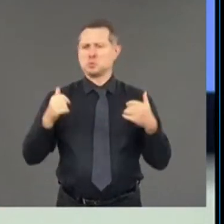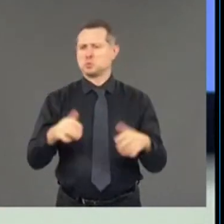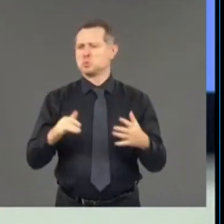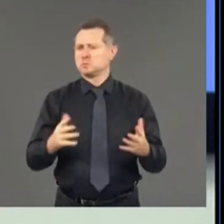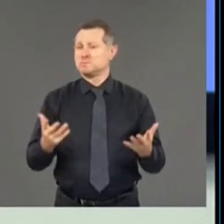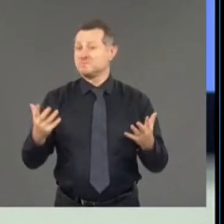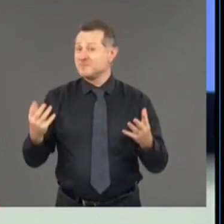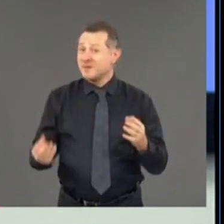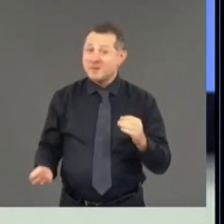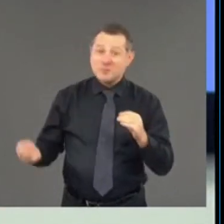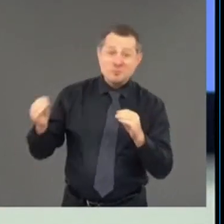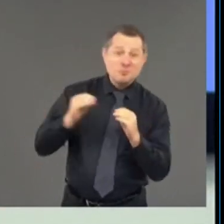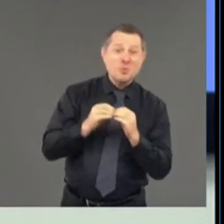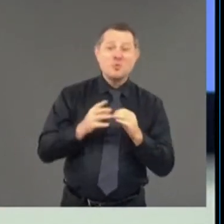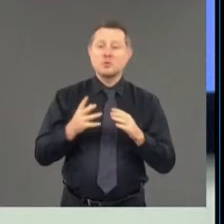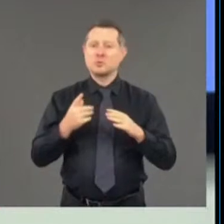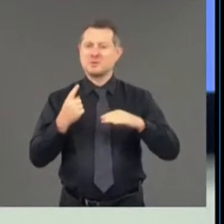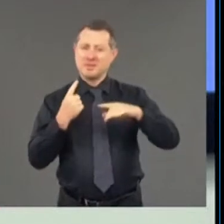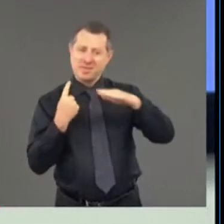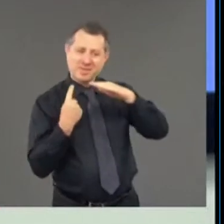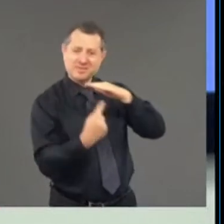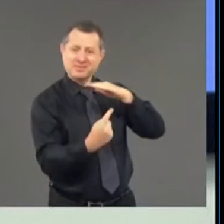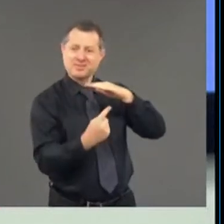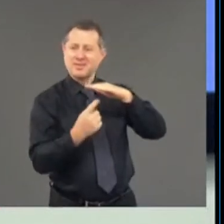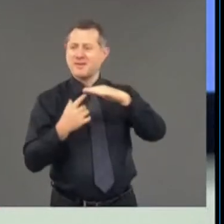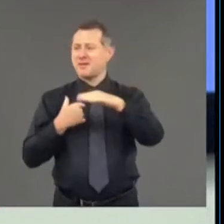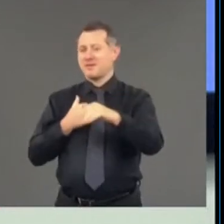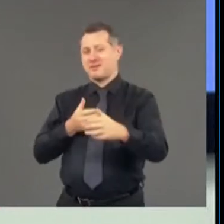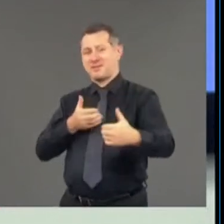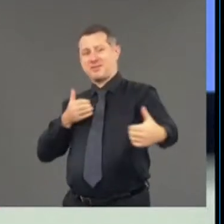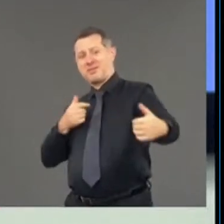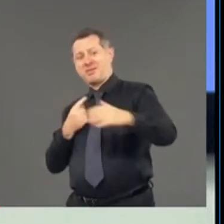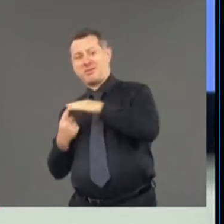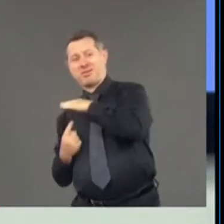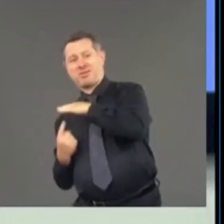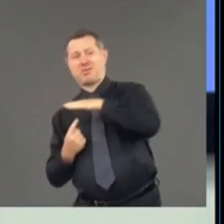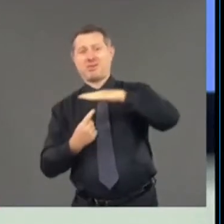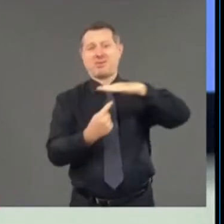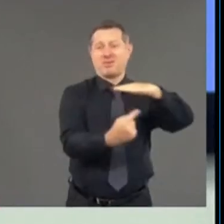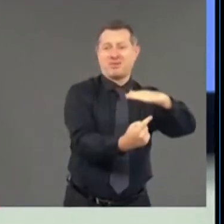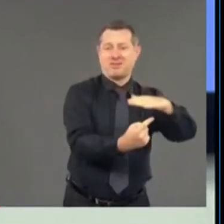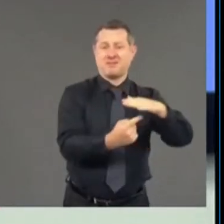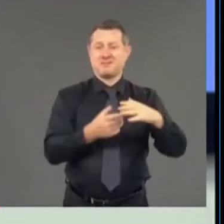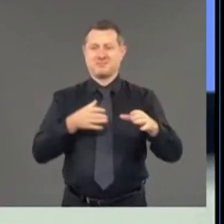uncertainty, I do get it. So when the rise in deaths in the nursing homes happened,